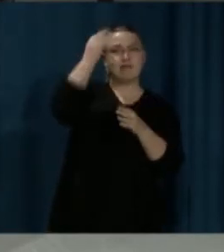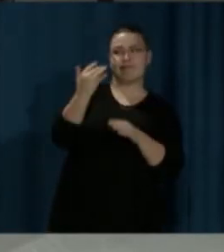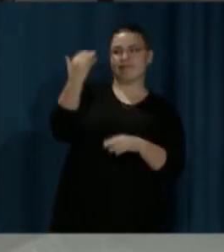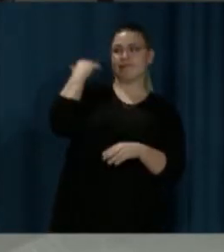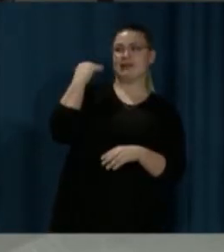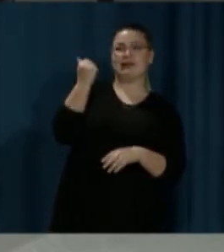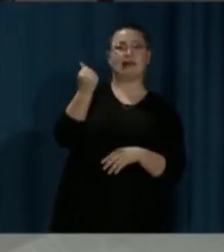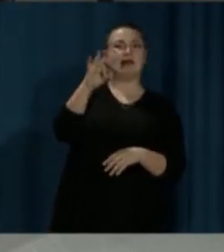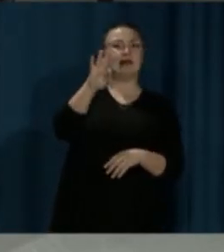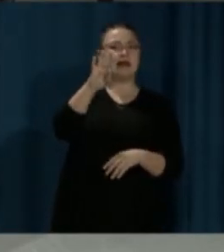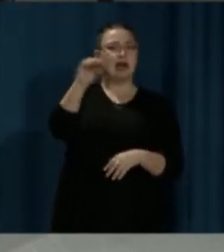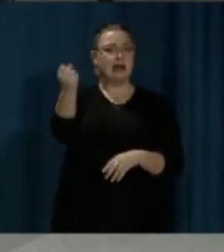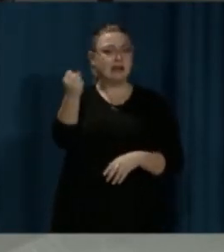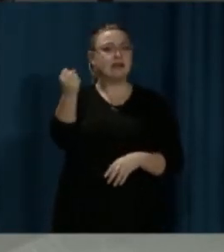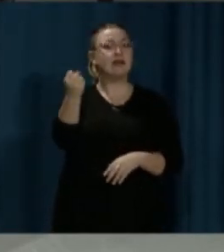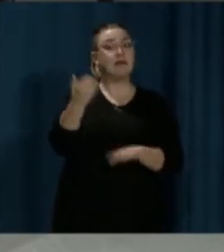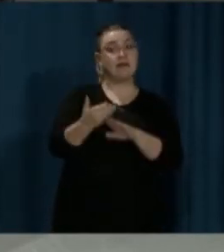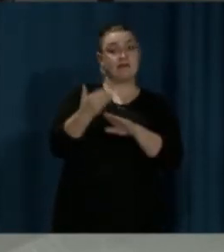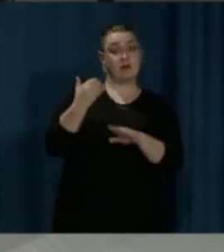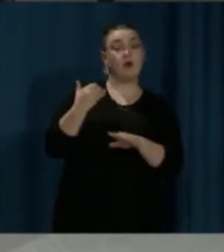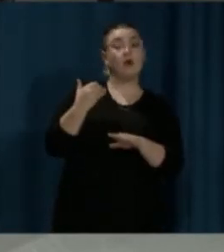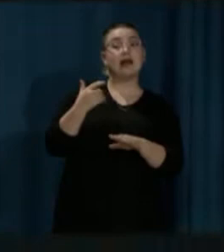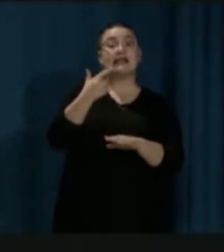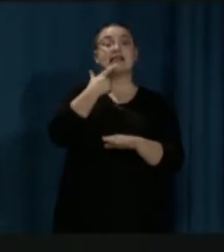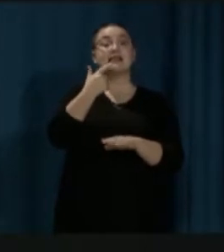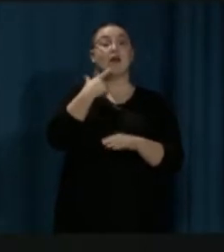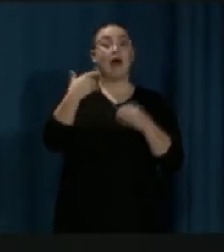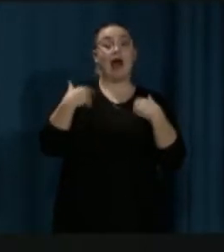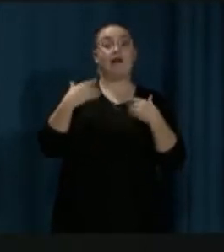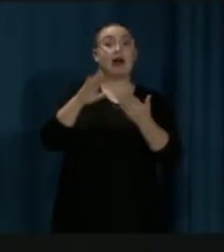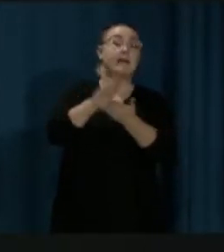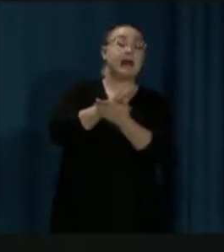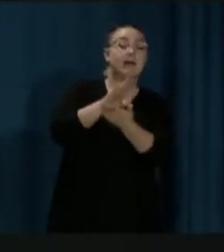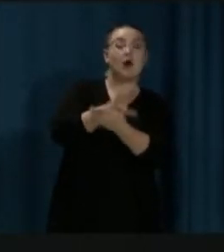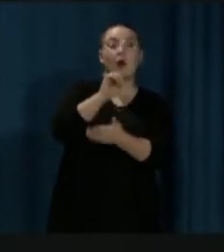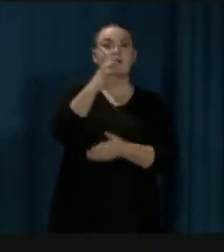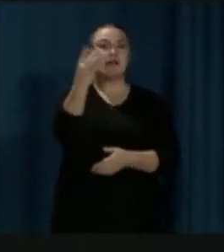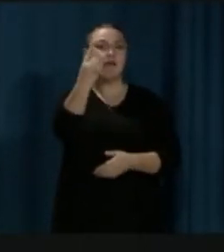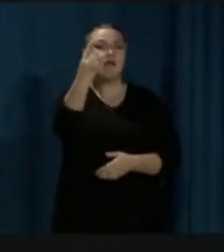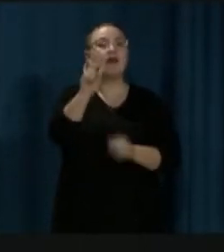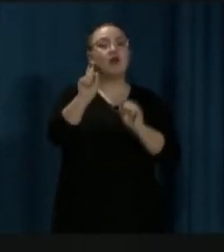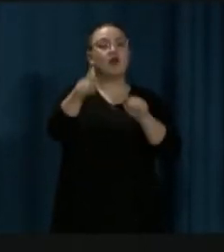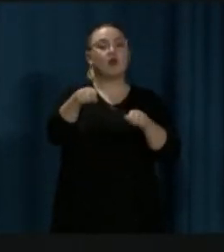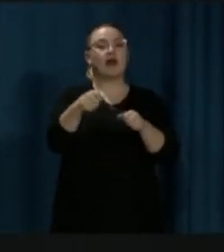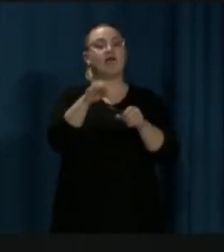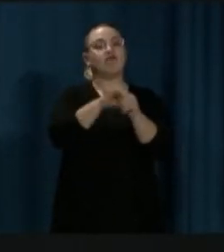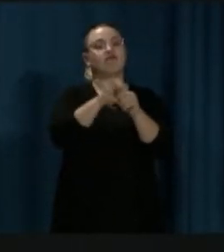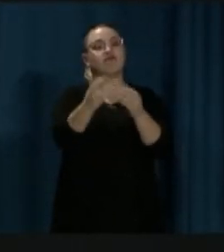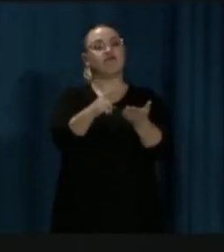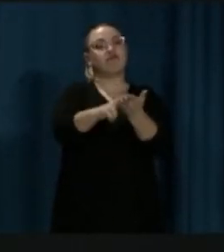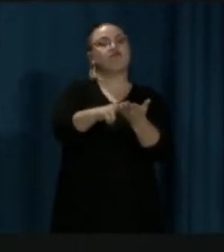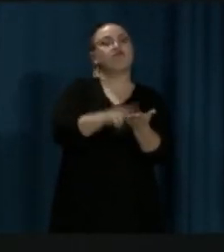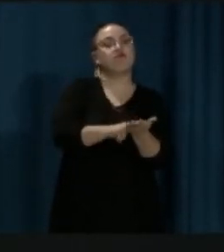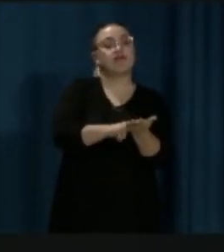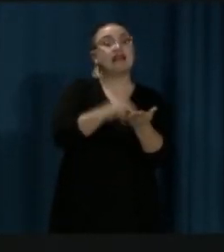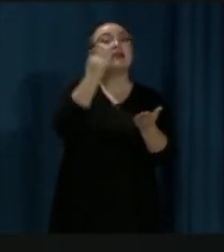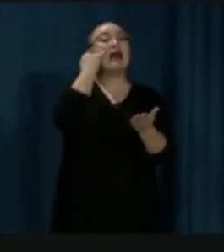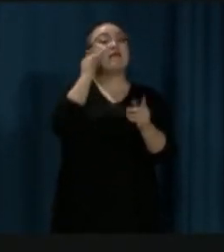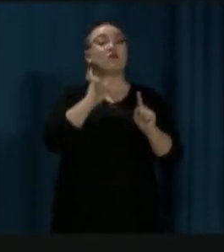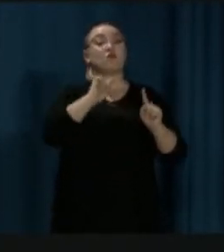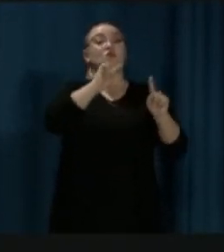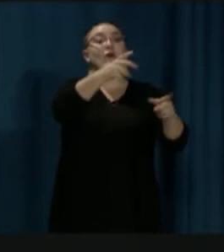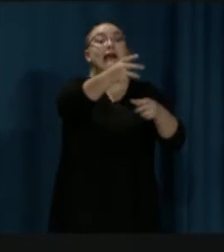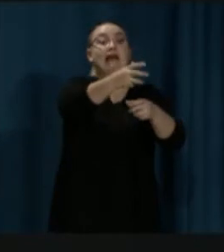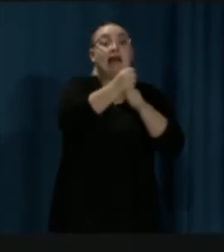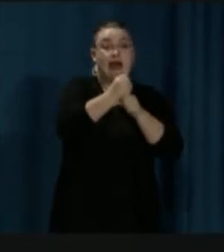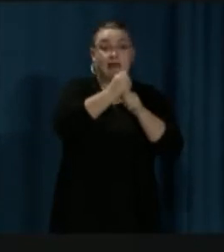mid-1990s required that states would have a process or a way of registering people to vote when they got a driver's